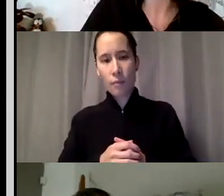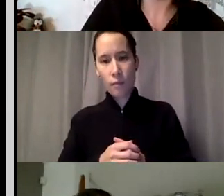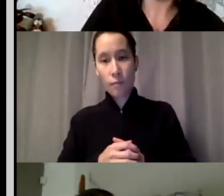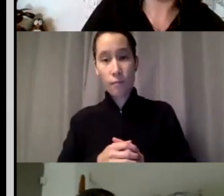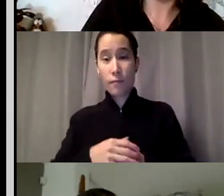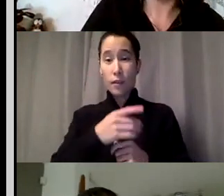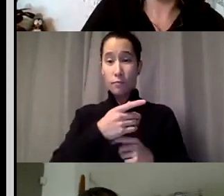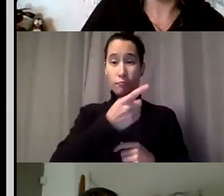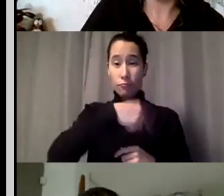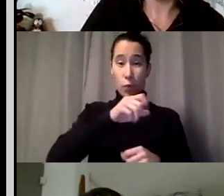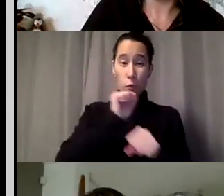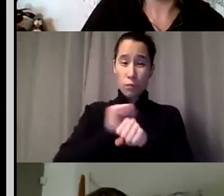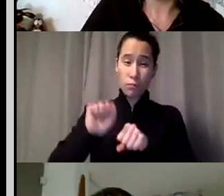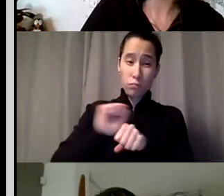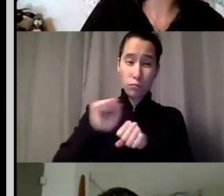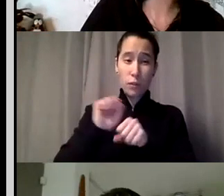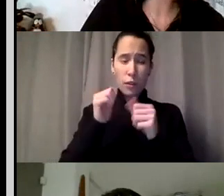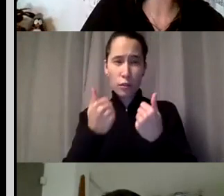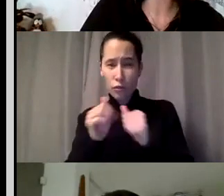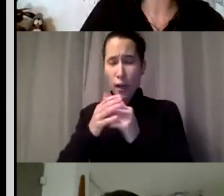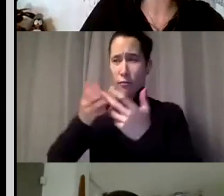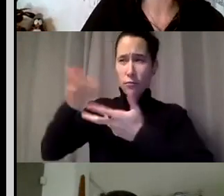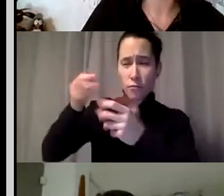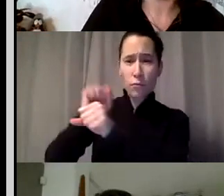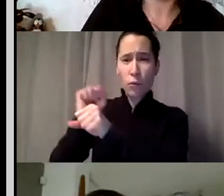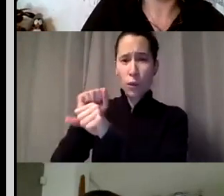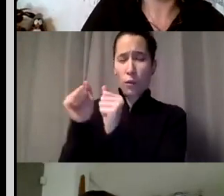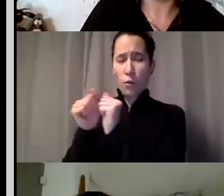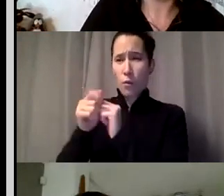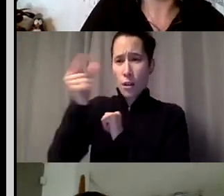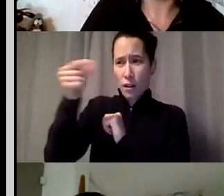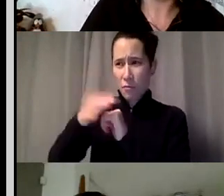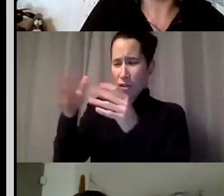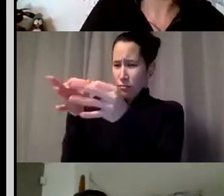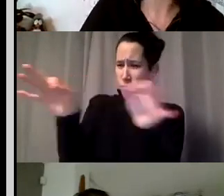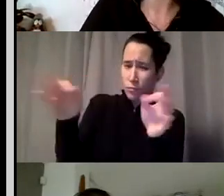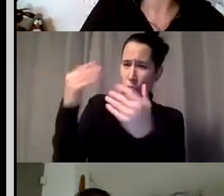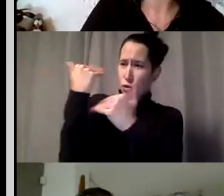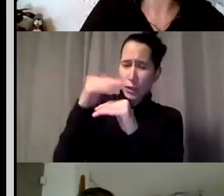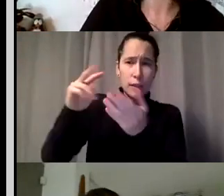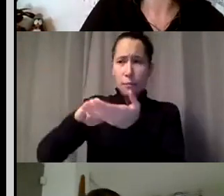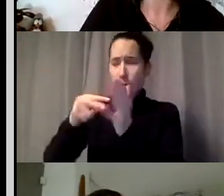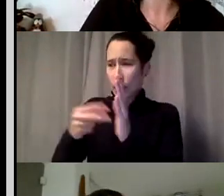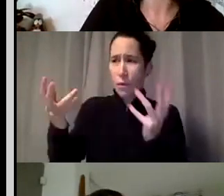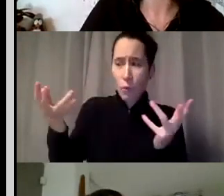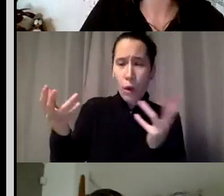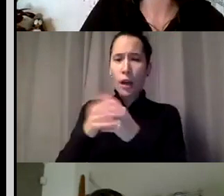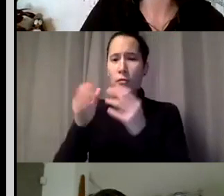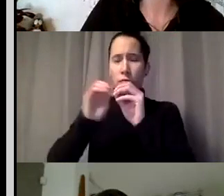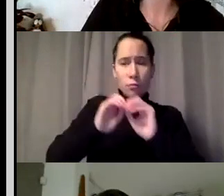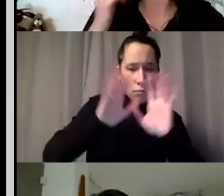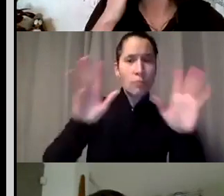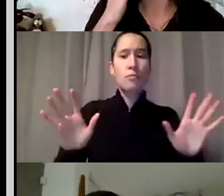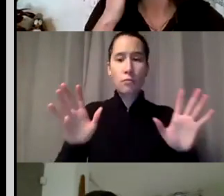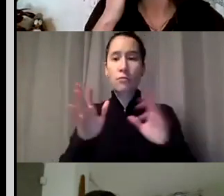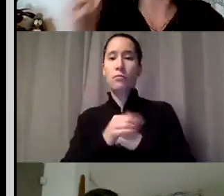get those messages out into the system, into the sector. They're looking at it from a holistic lens